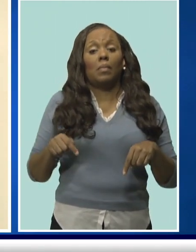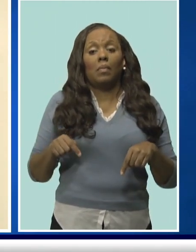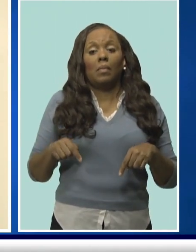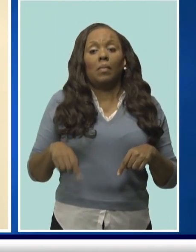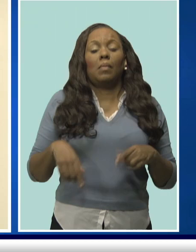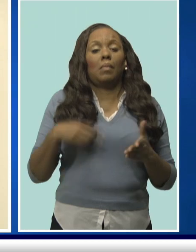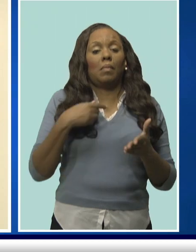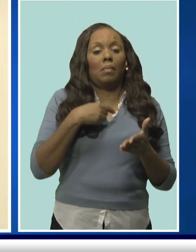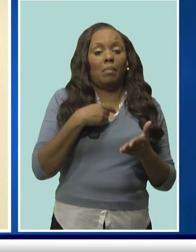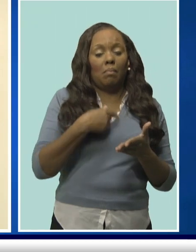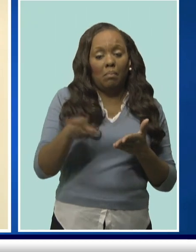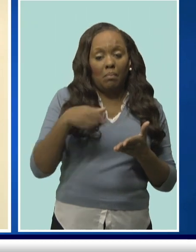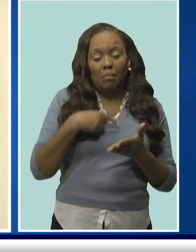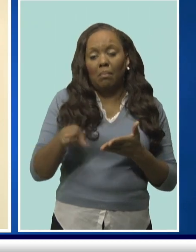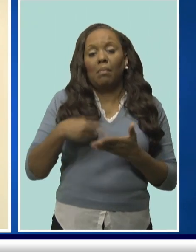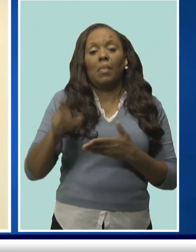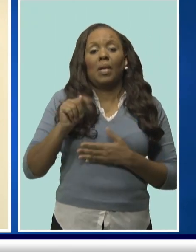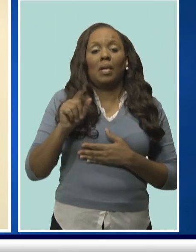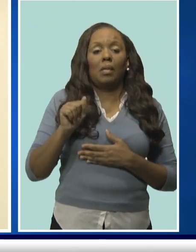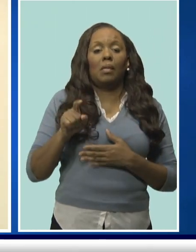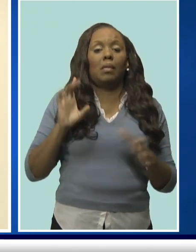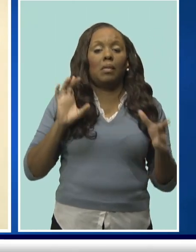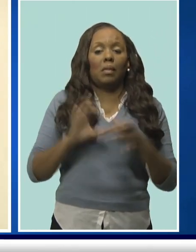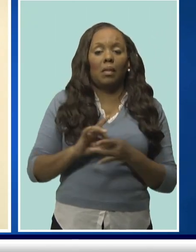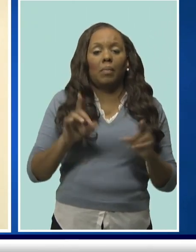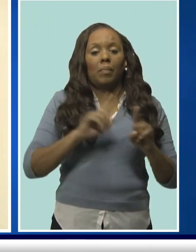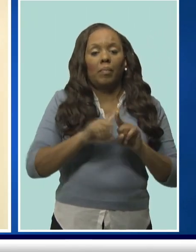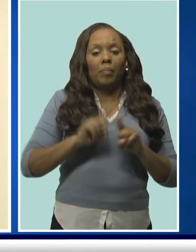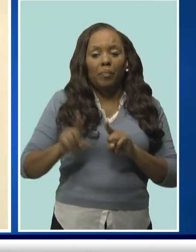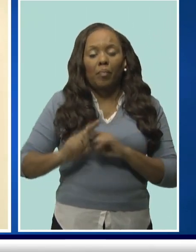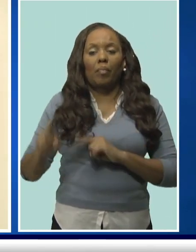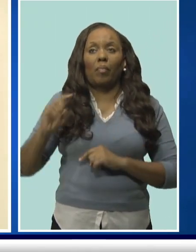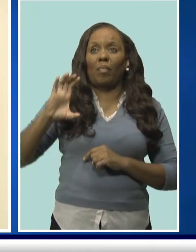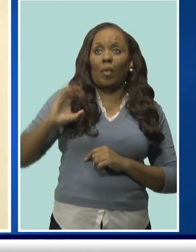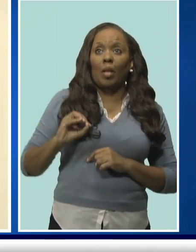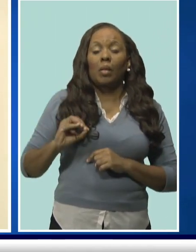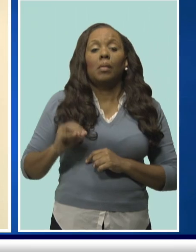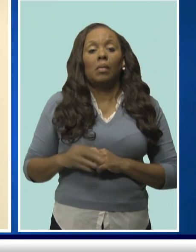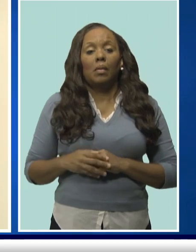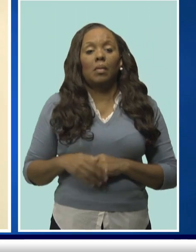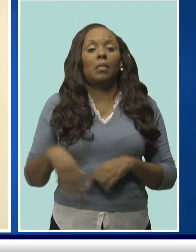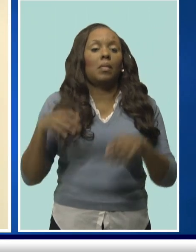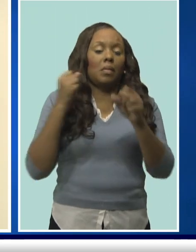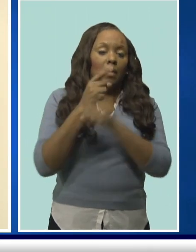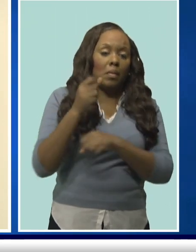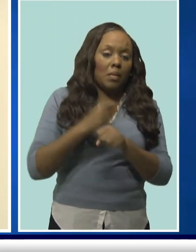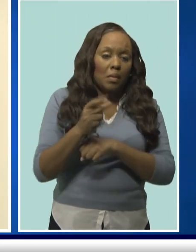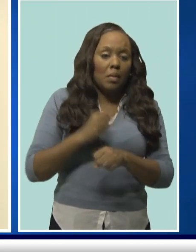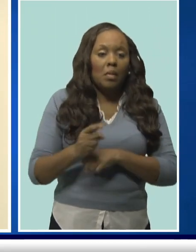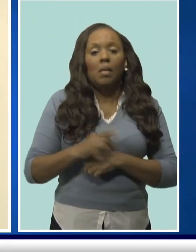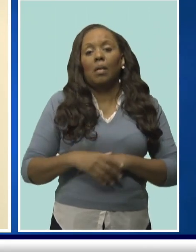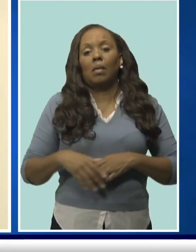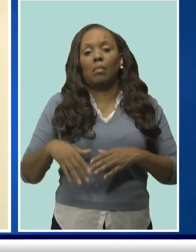the large multinational corporations for whom the annual turnover is approximately